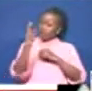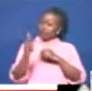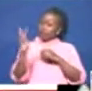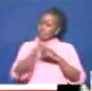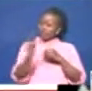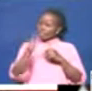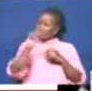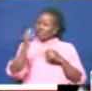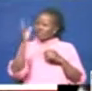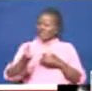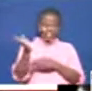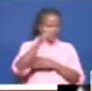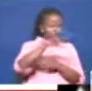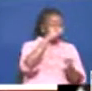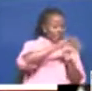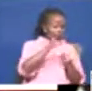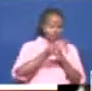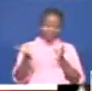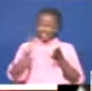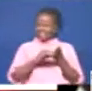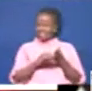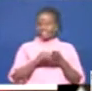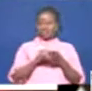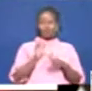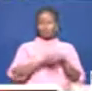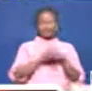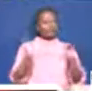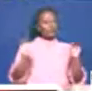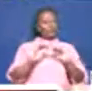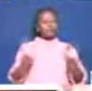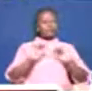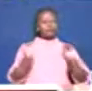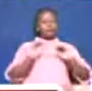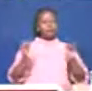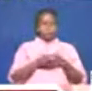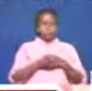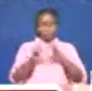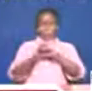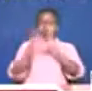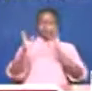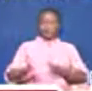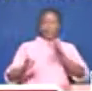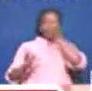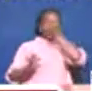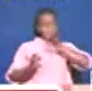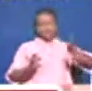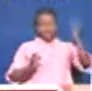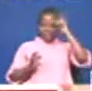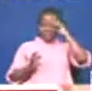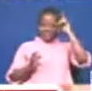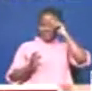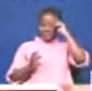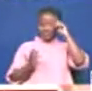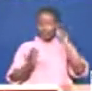back to the vote and spend immeasurable amounts in treasure. Mohammed further dismissed claims that not all the